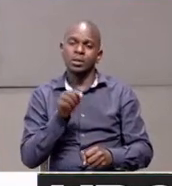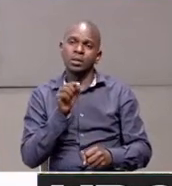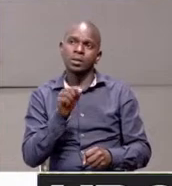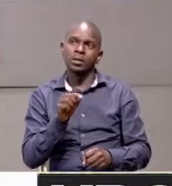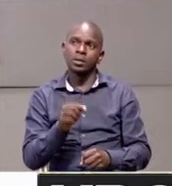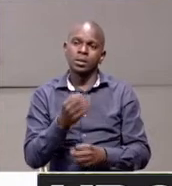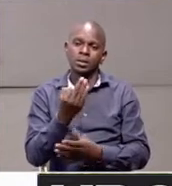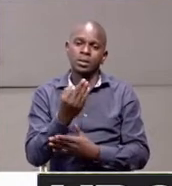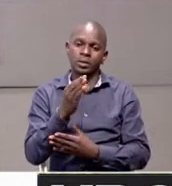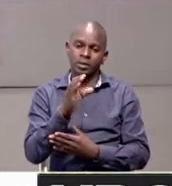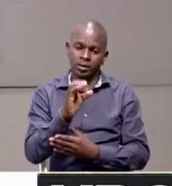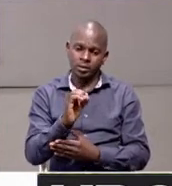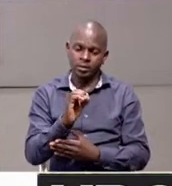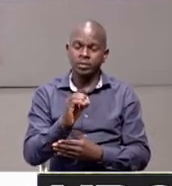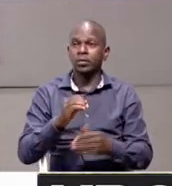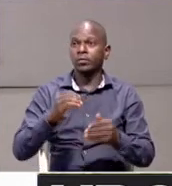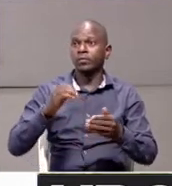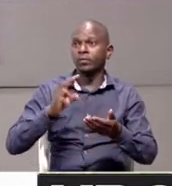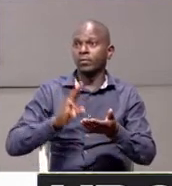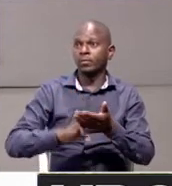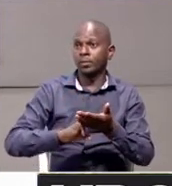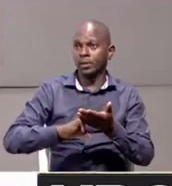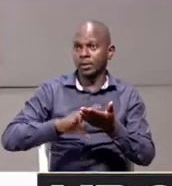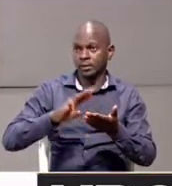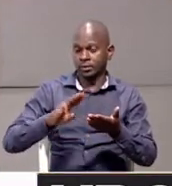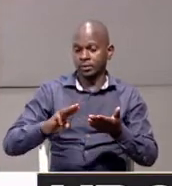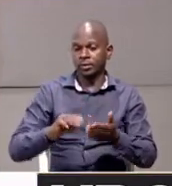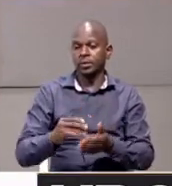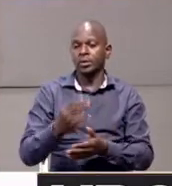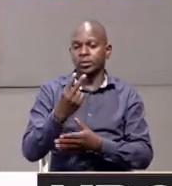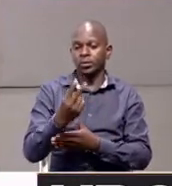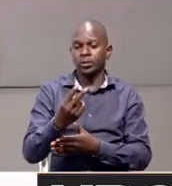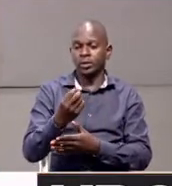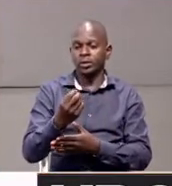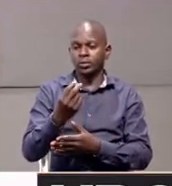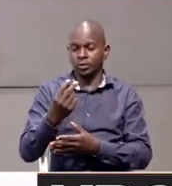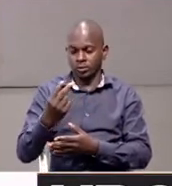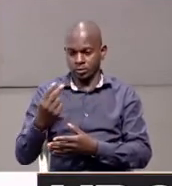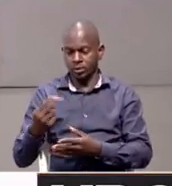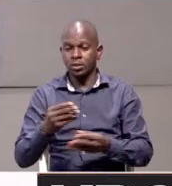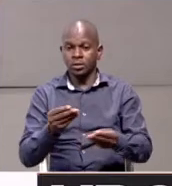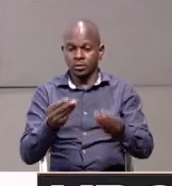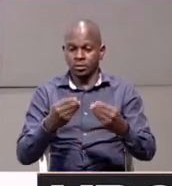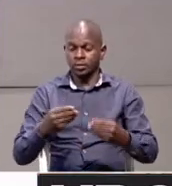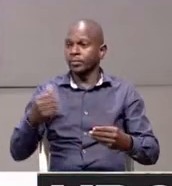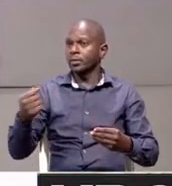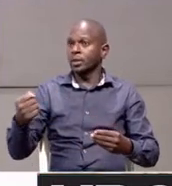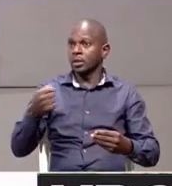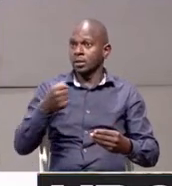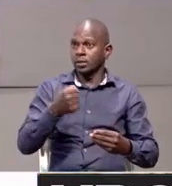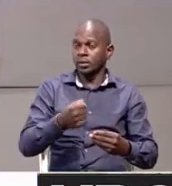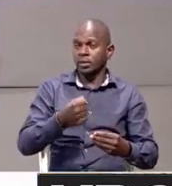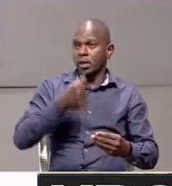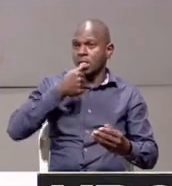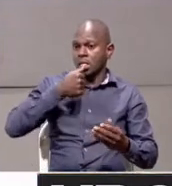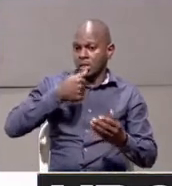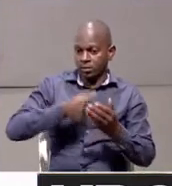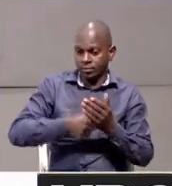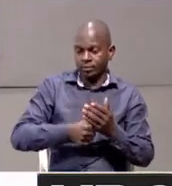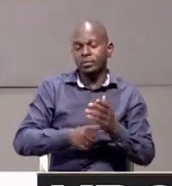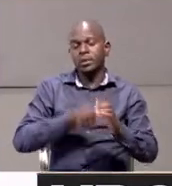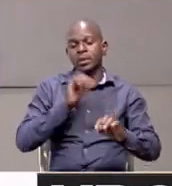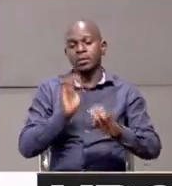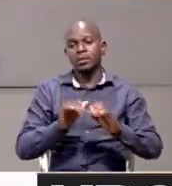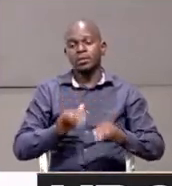the 30th of March, the year 2022. I was given the appointment letter and the card by the office of